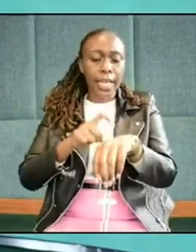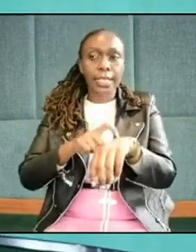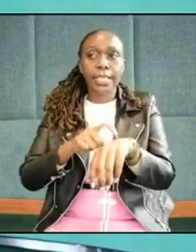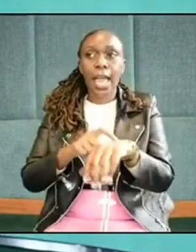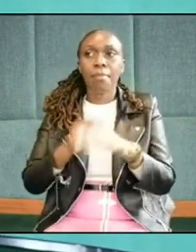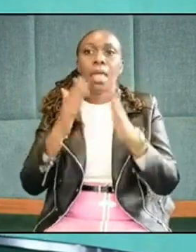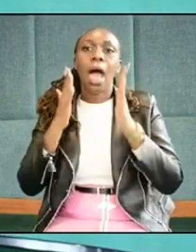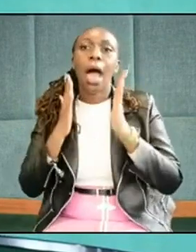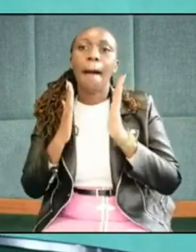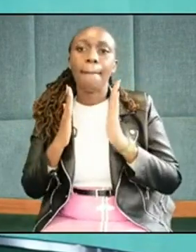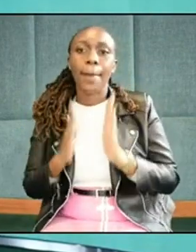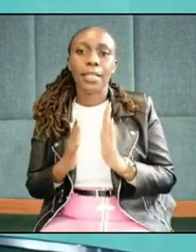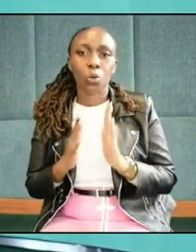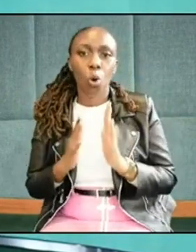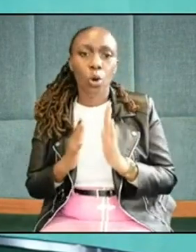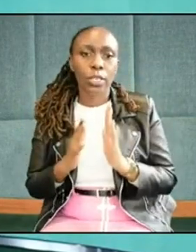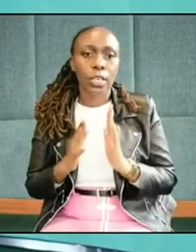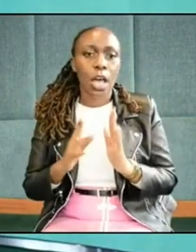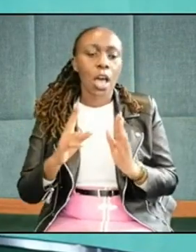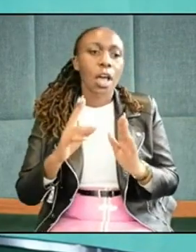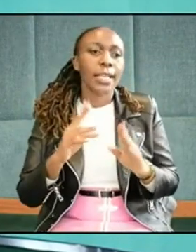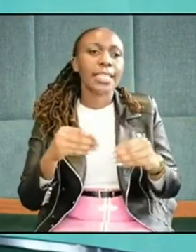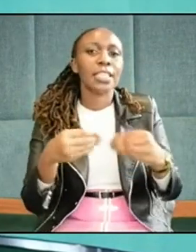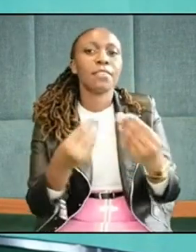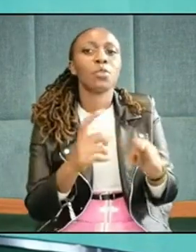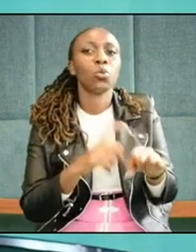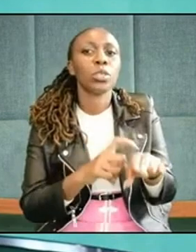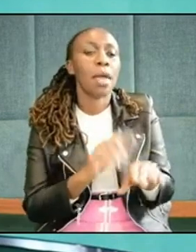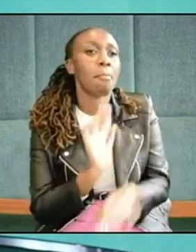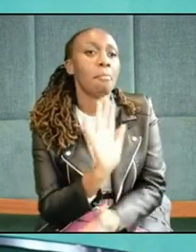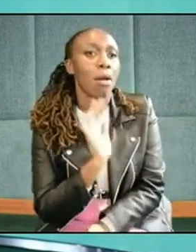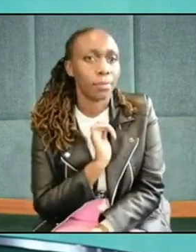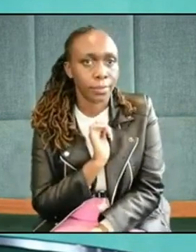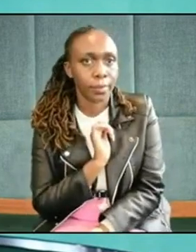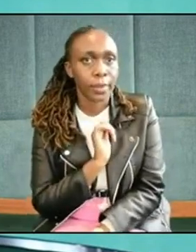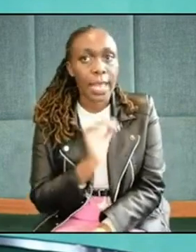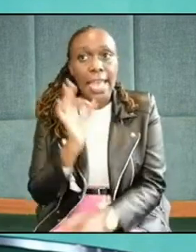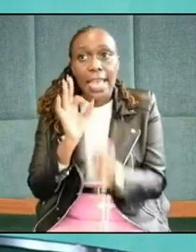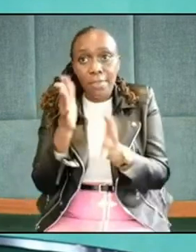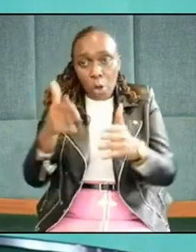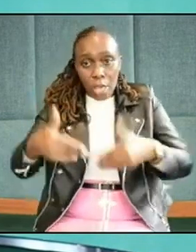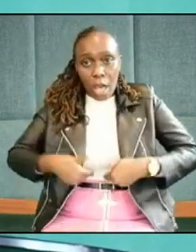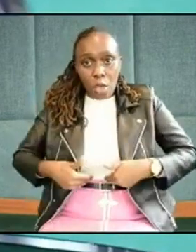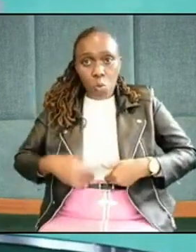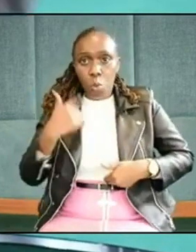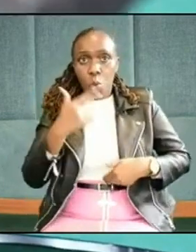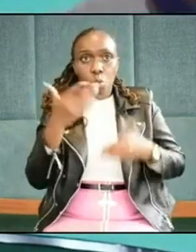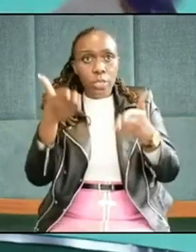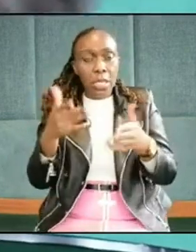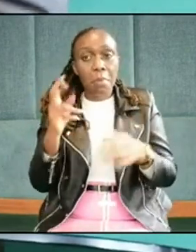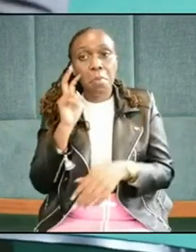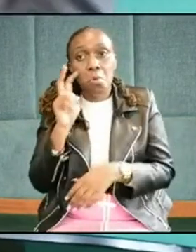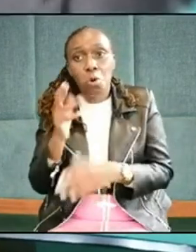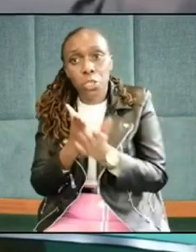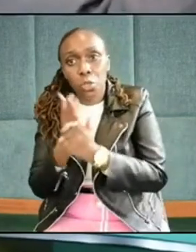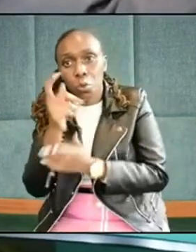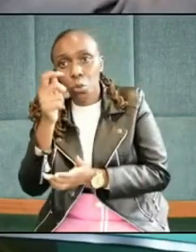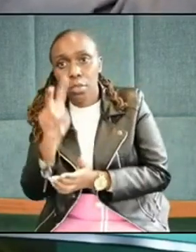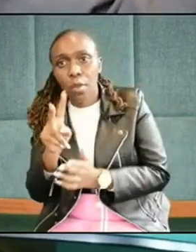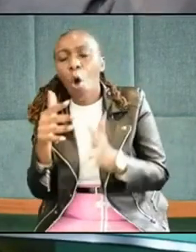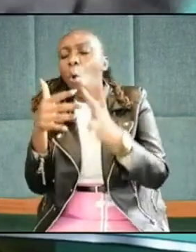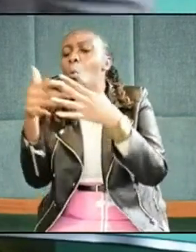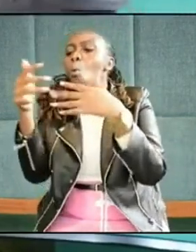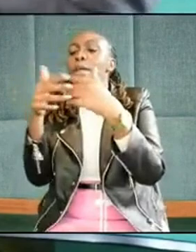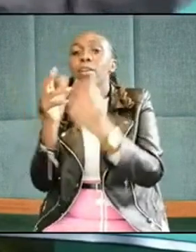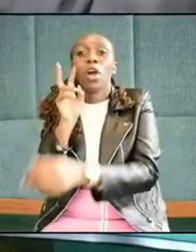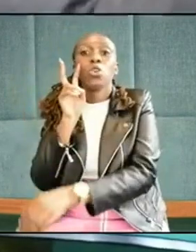that a person gives you. If you are here, a young person in the church, or you are listening through the television, or wherever you